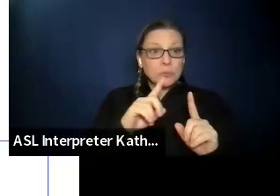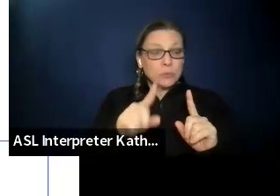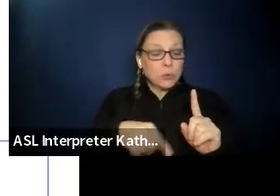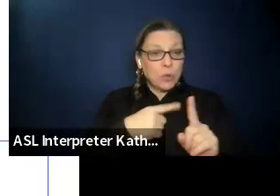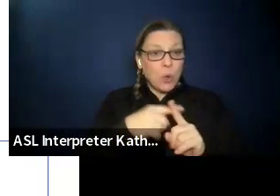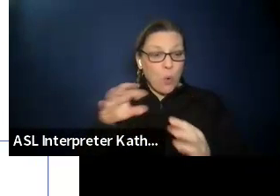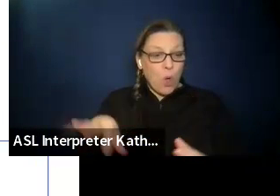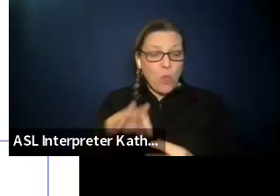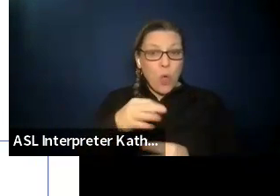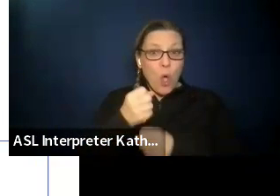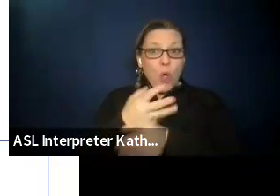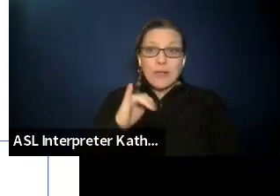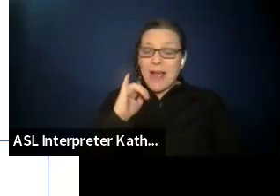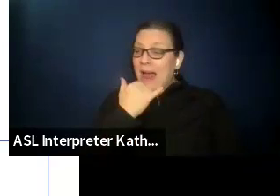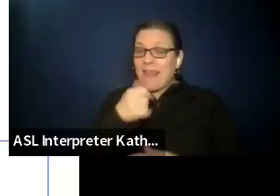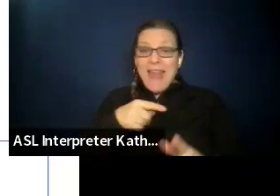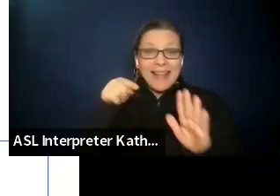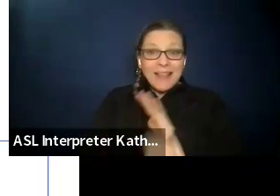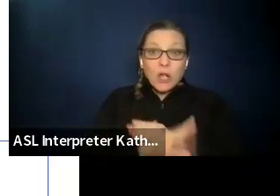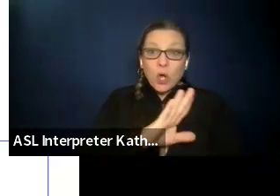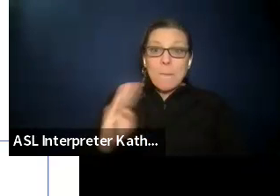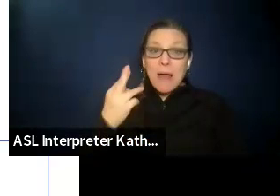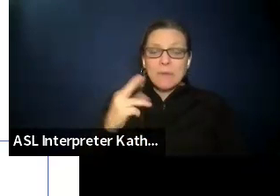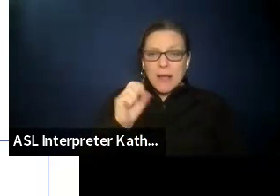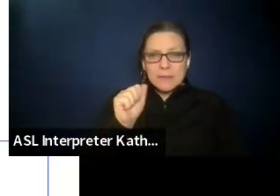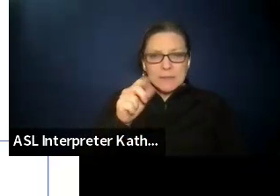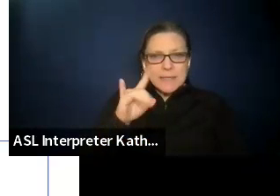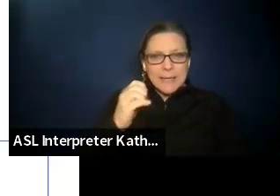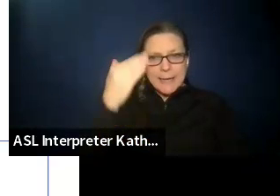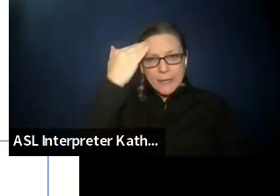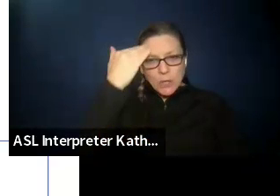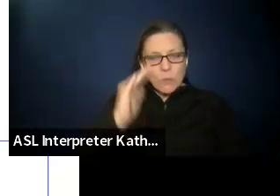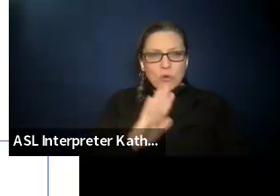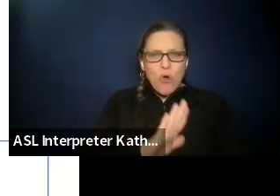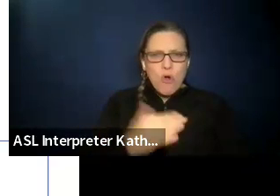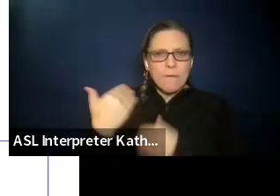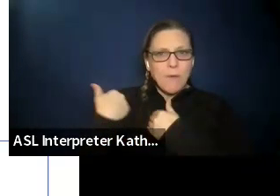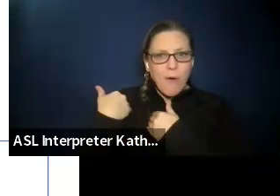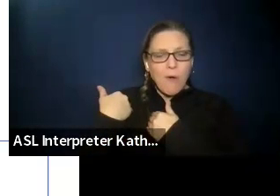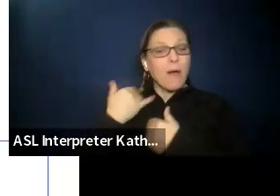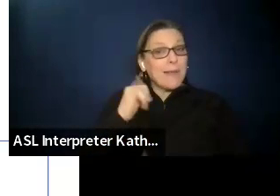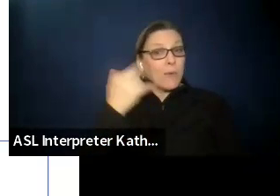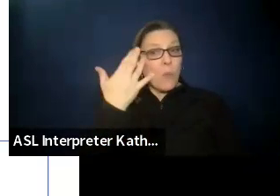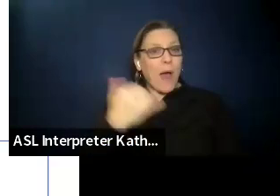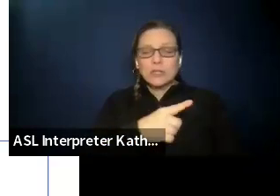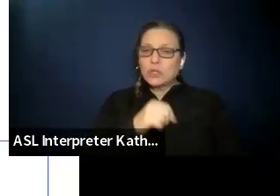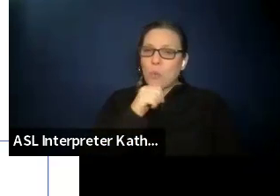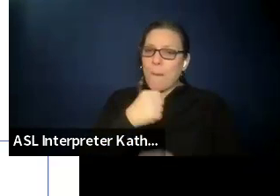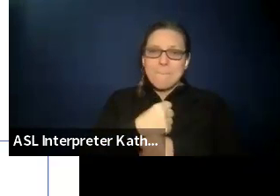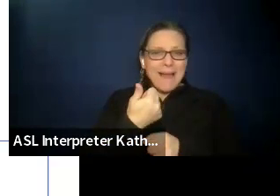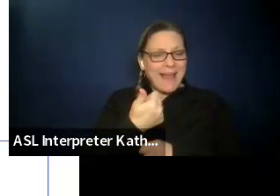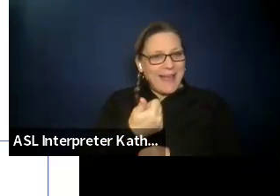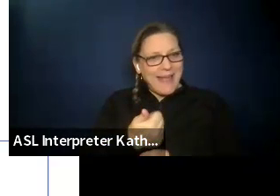when the ghost caused an accident that killed her best friend, Sadie knew it was all her fault, which is why she's not going to make